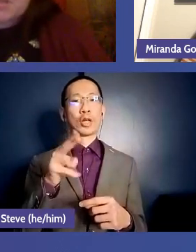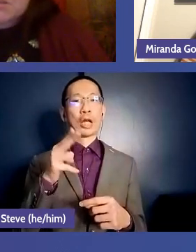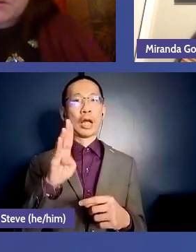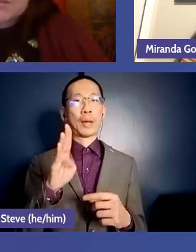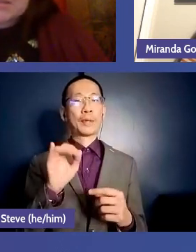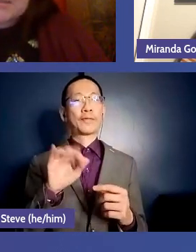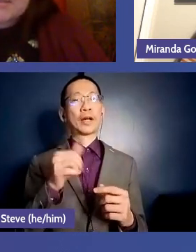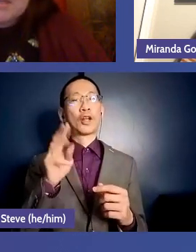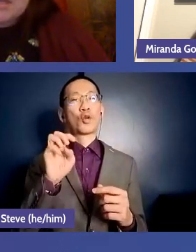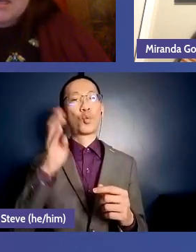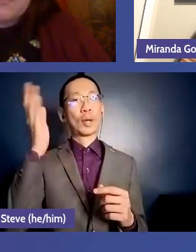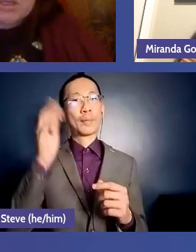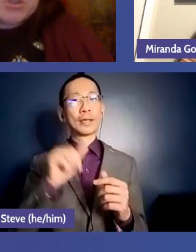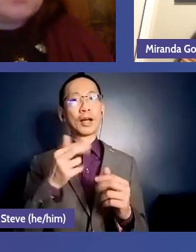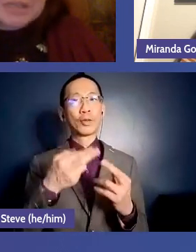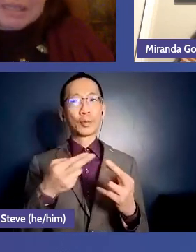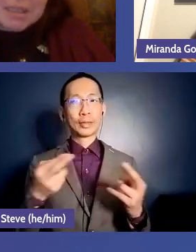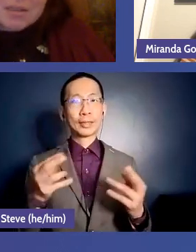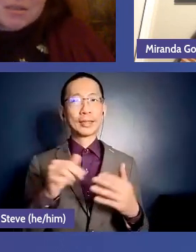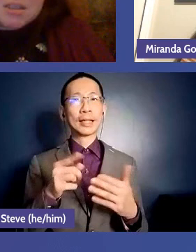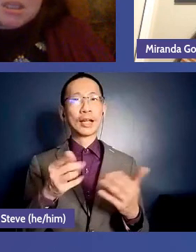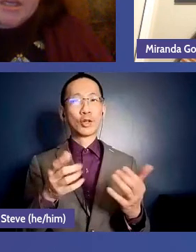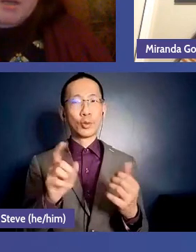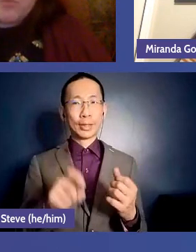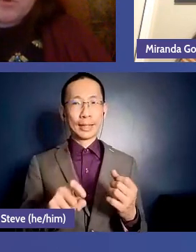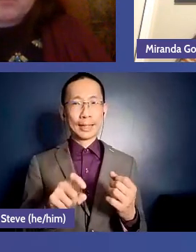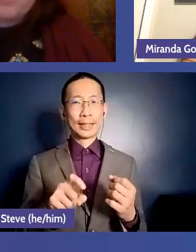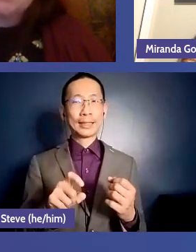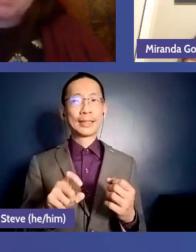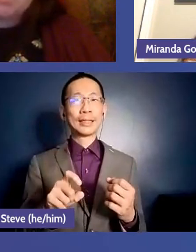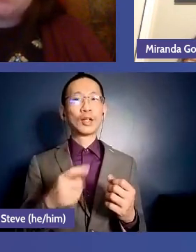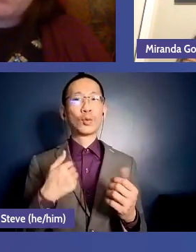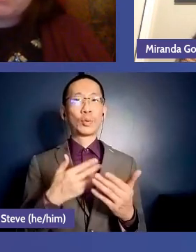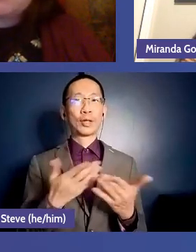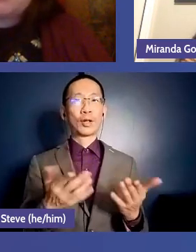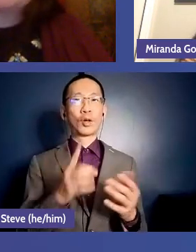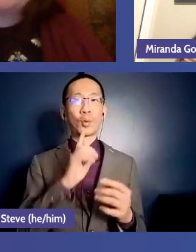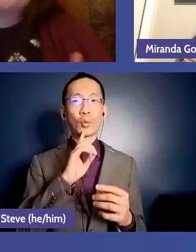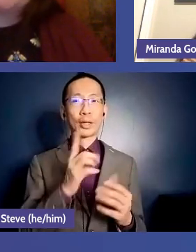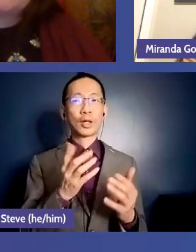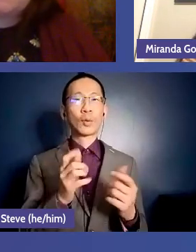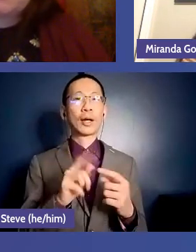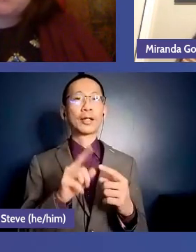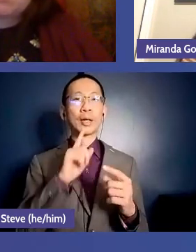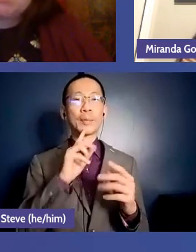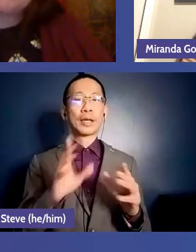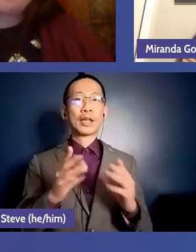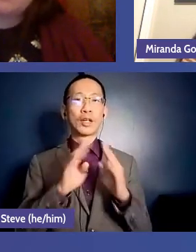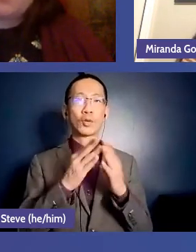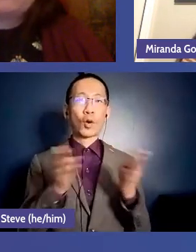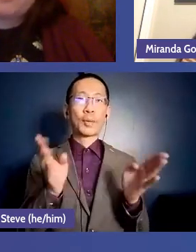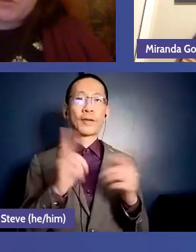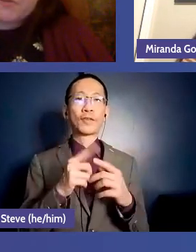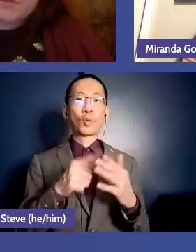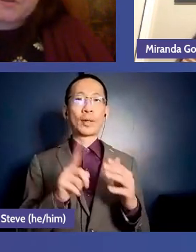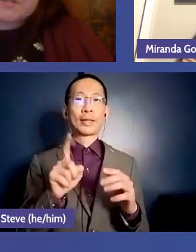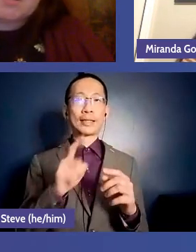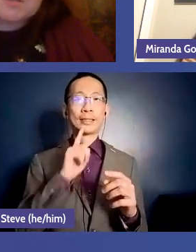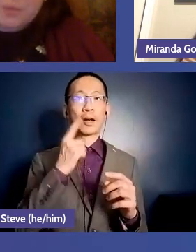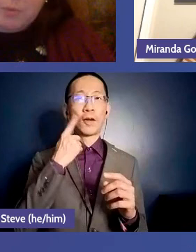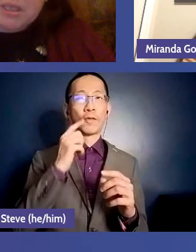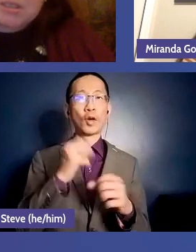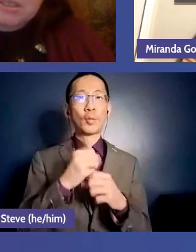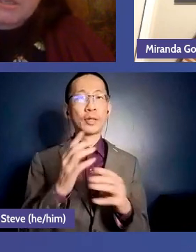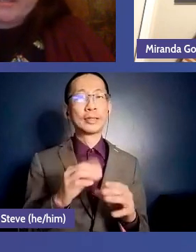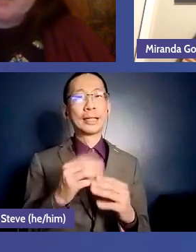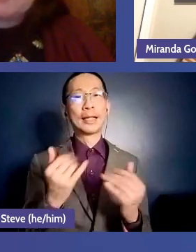or other resources that you need. We're really wanting to be receptive to what the needs are of producers in